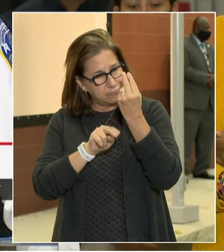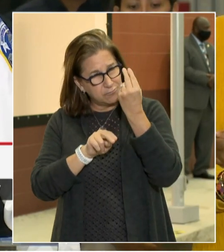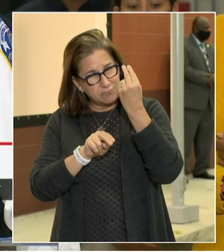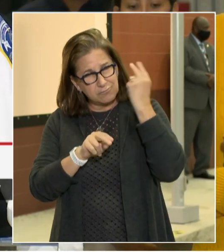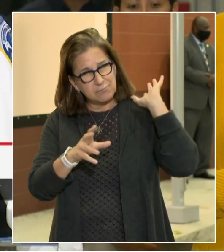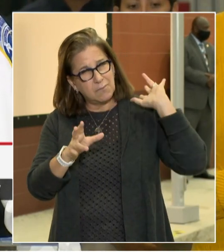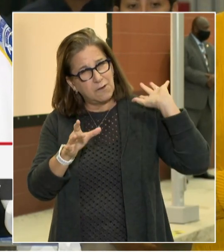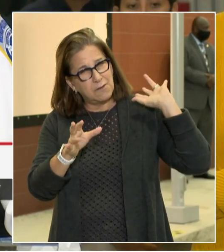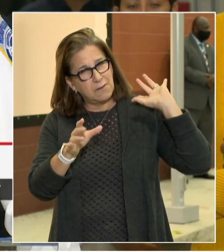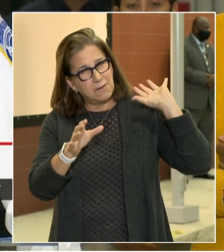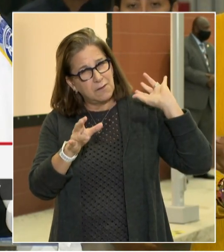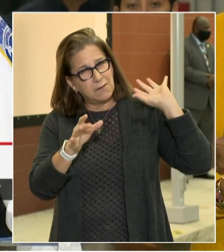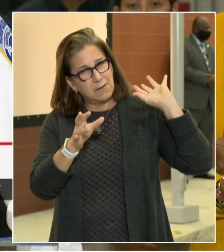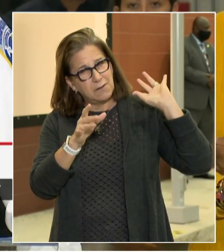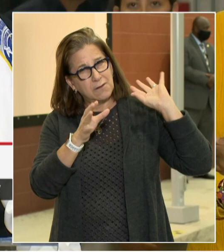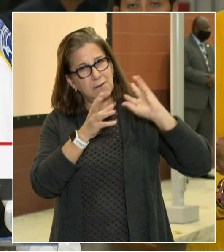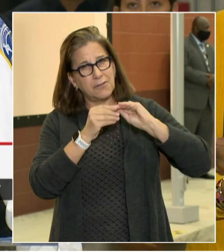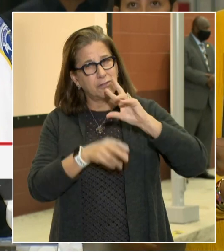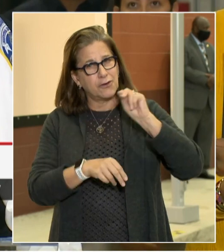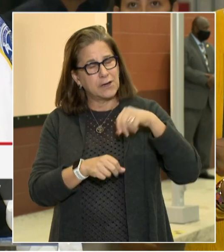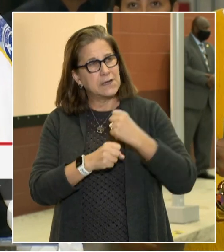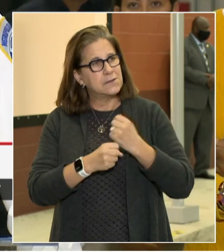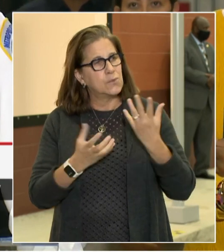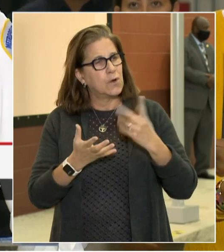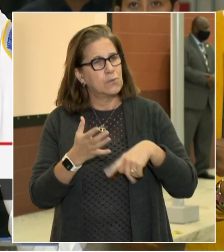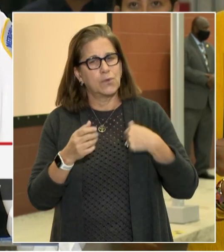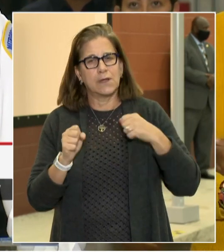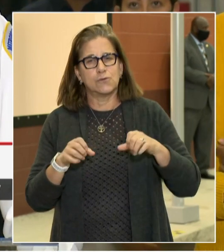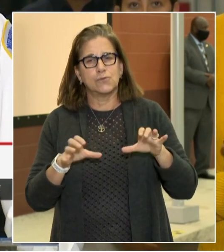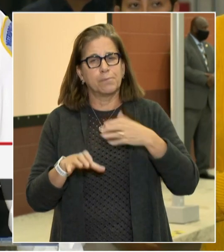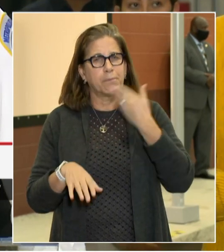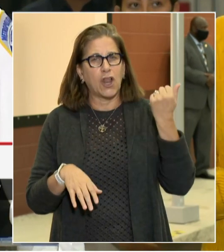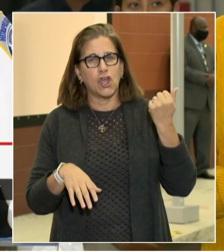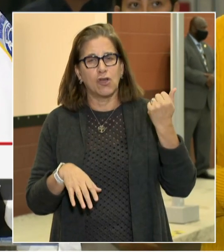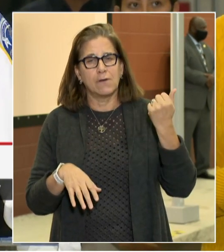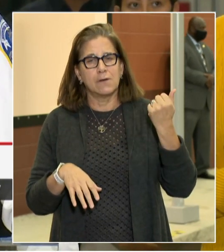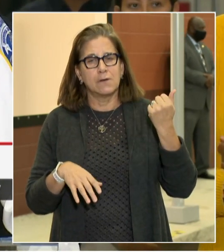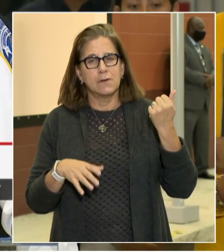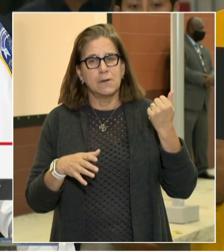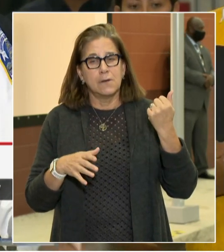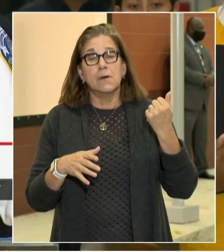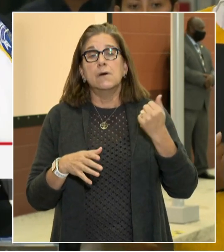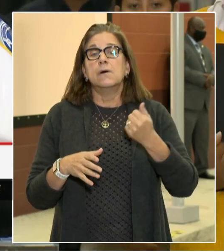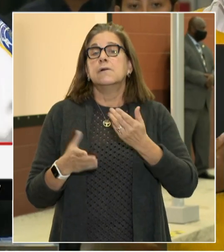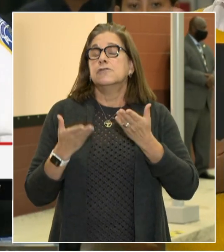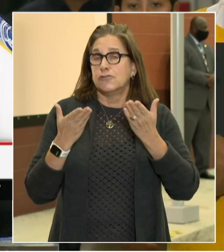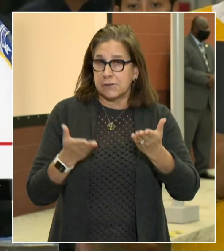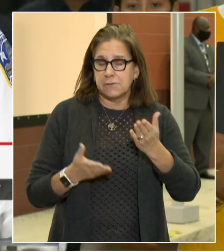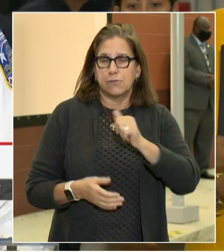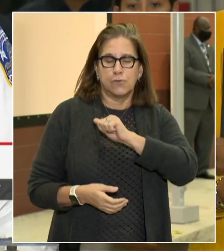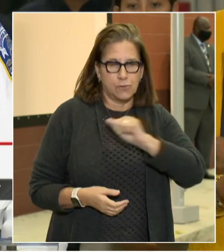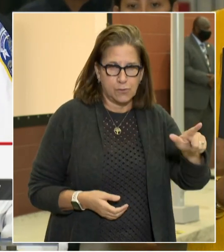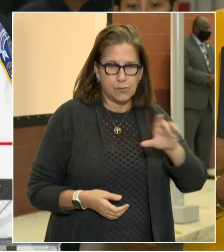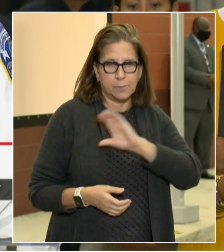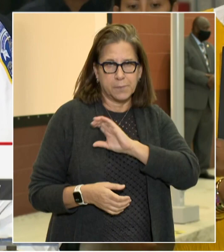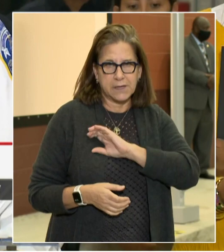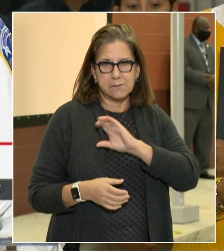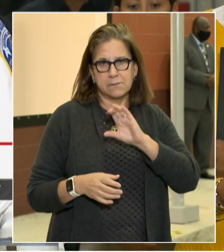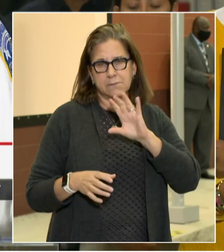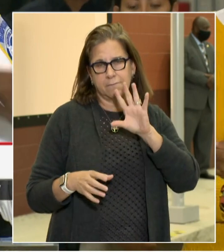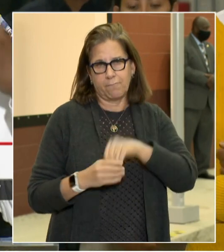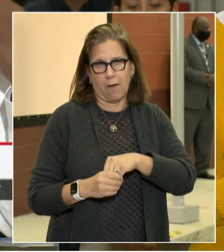better, and perhaps if a police officer had intervened prior to that encounter going the way that it